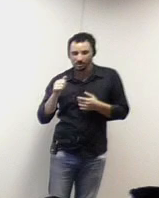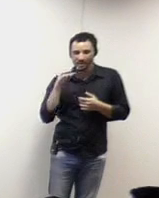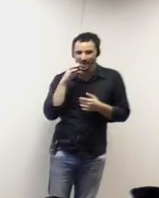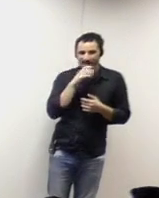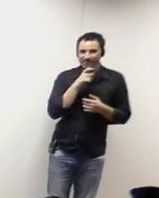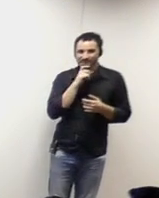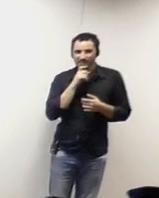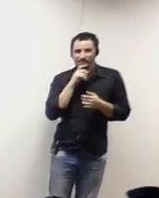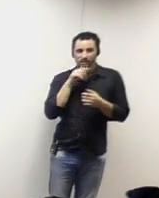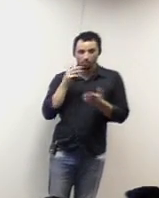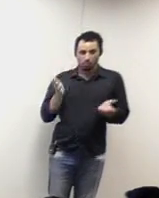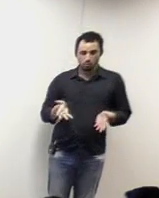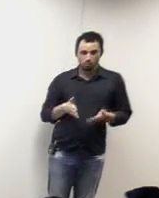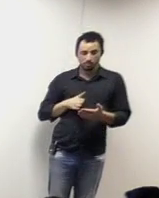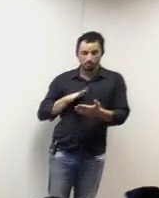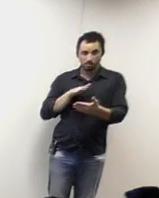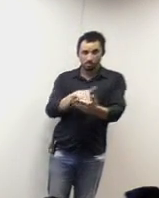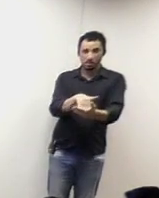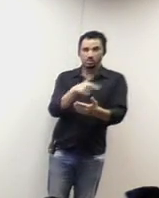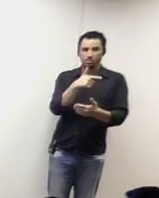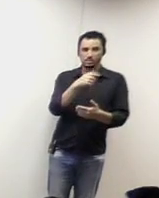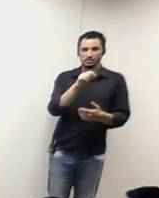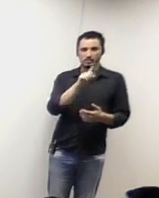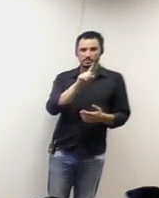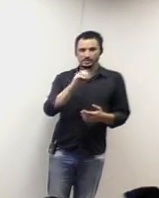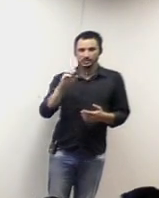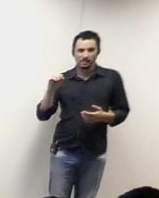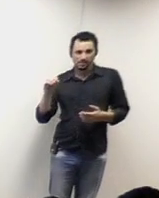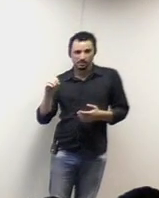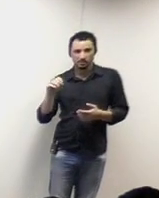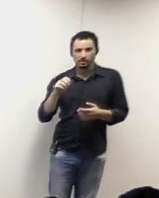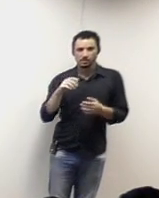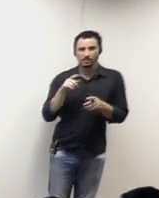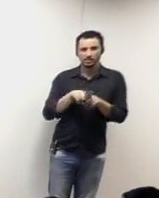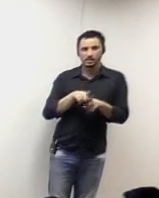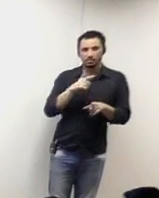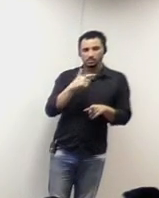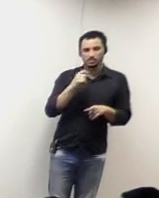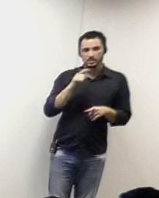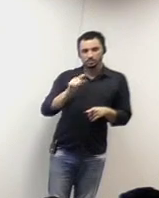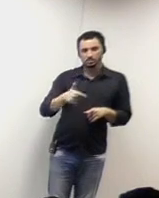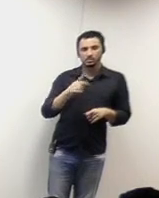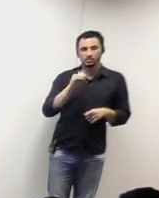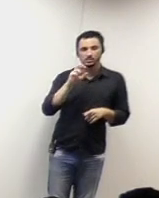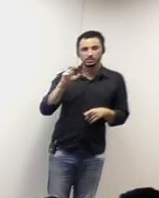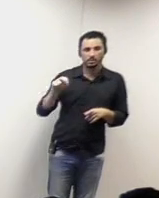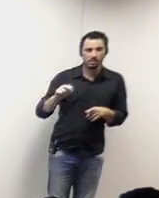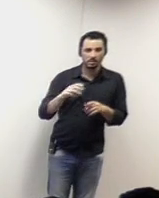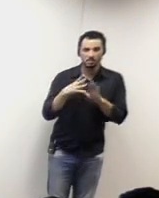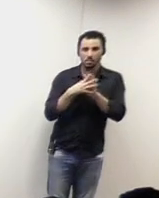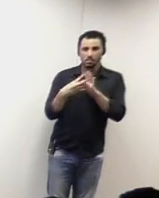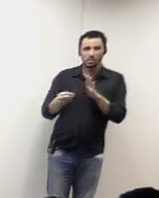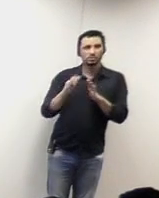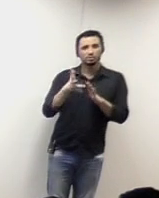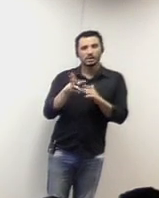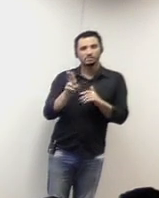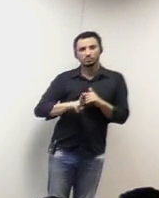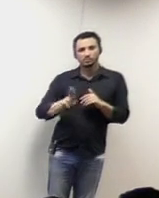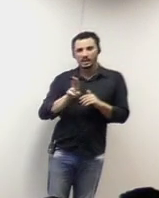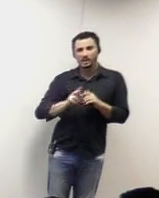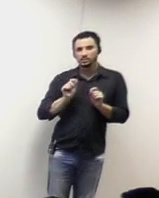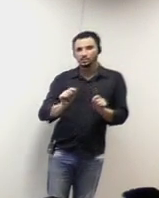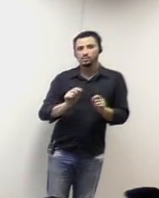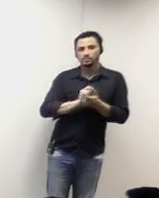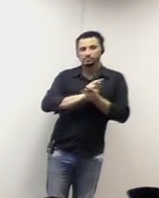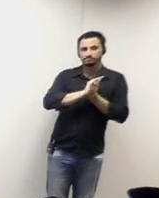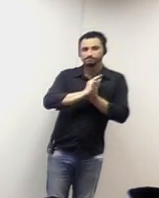in this case, is 2 degrees for 2050. And their models have been used for many, many, many of the world climate talks.